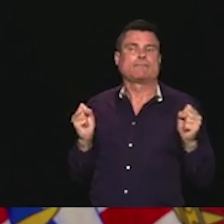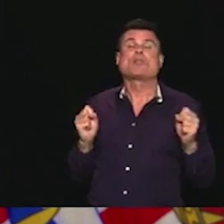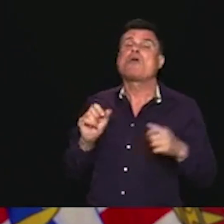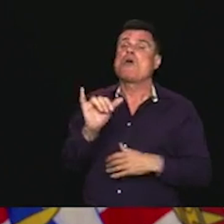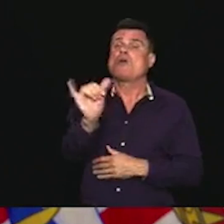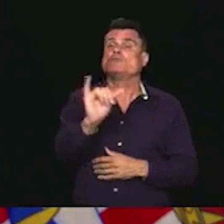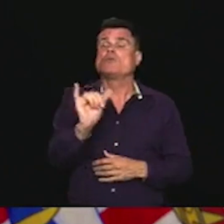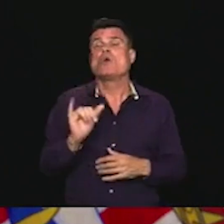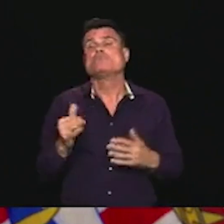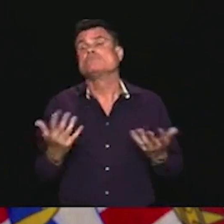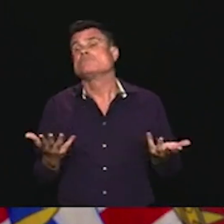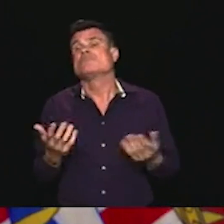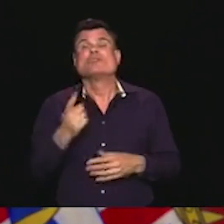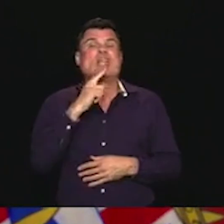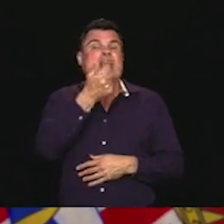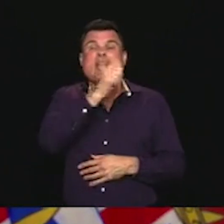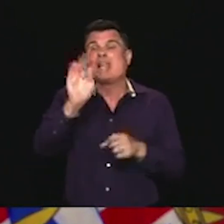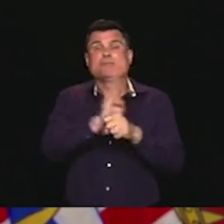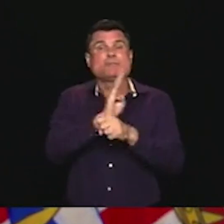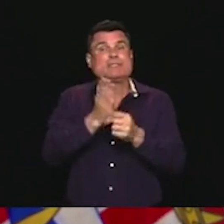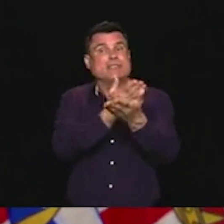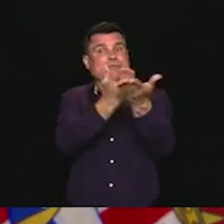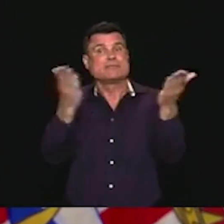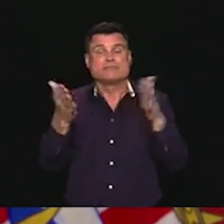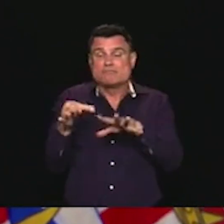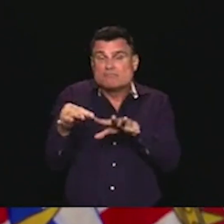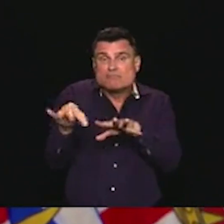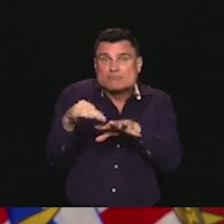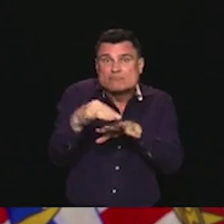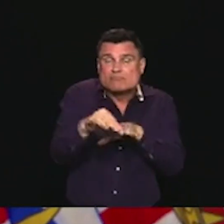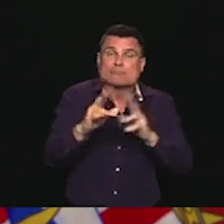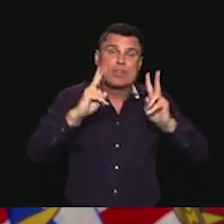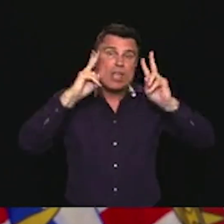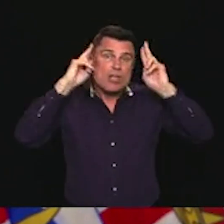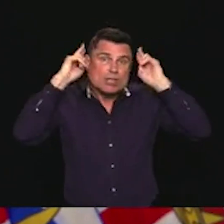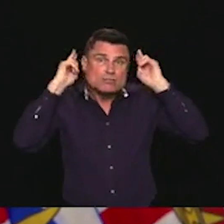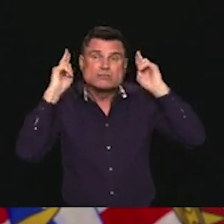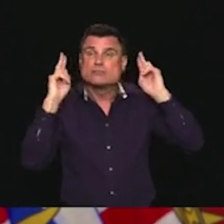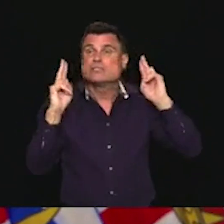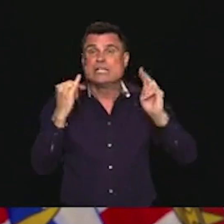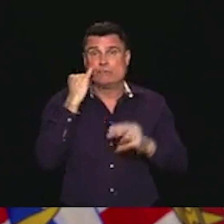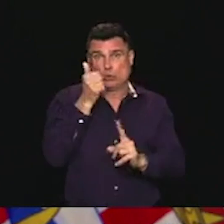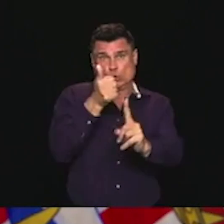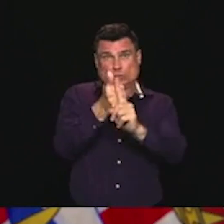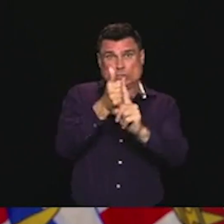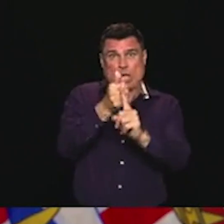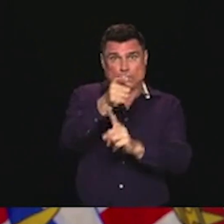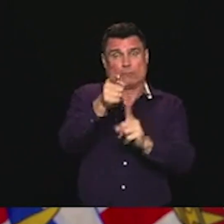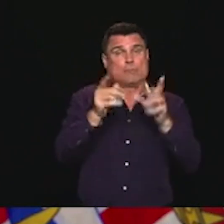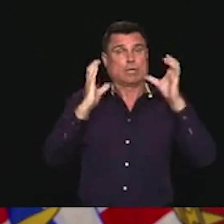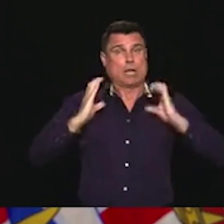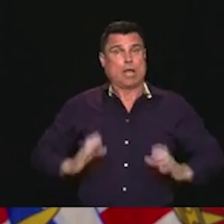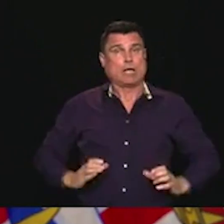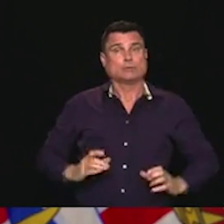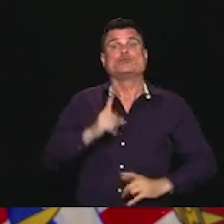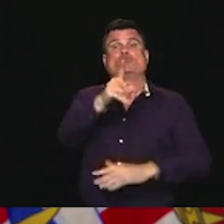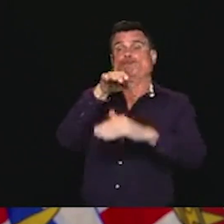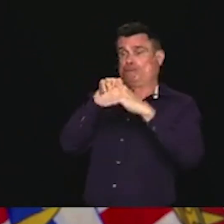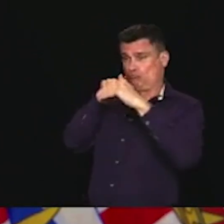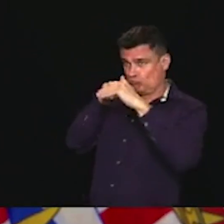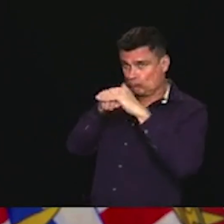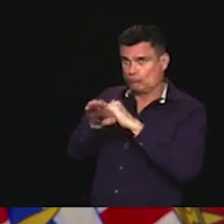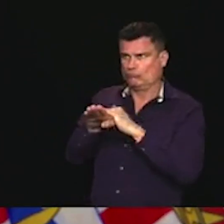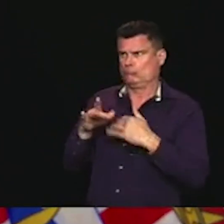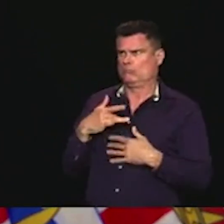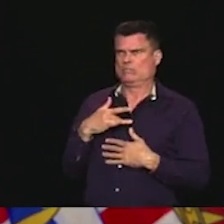a nail salon or a restaurant, then you can complain to your local public health, and they will do an inspections